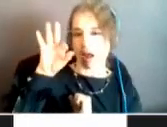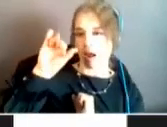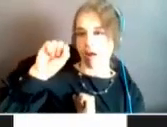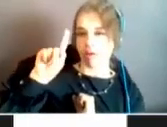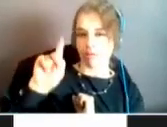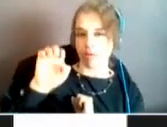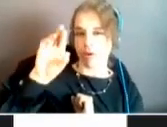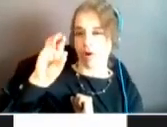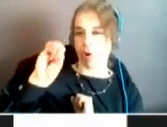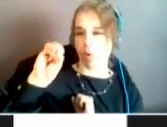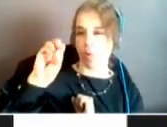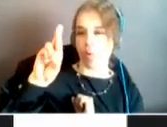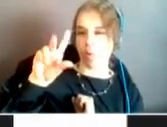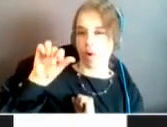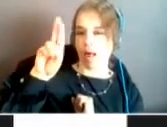in